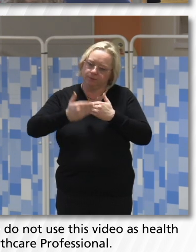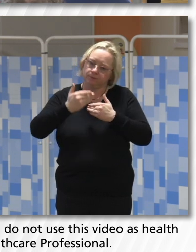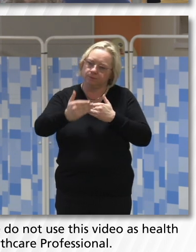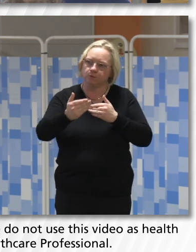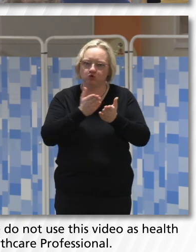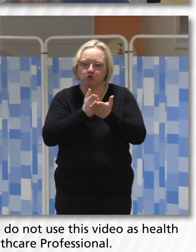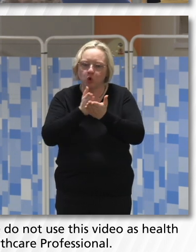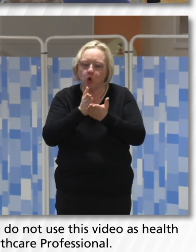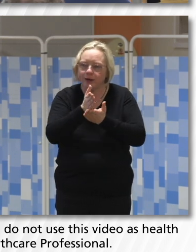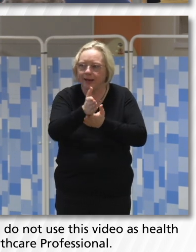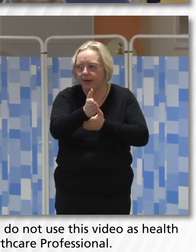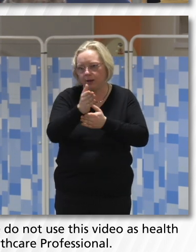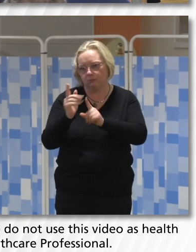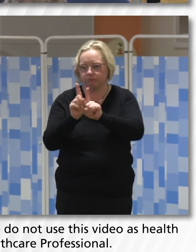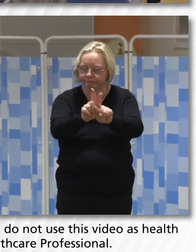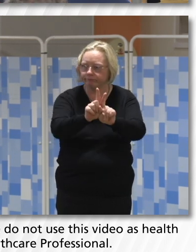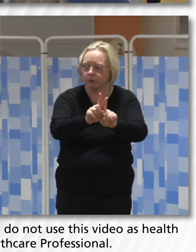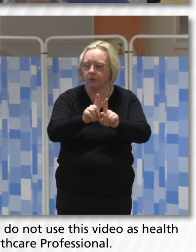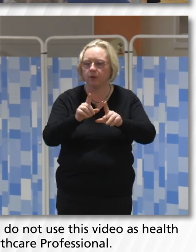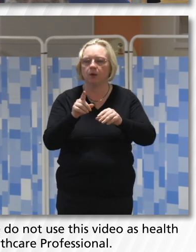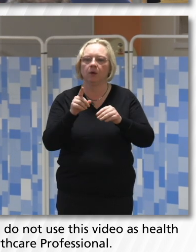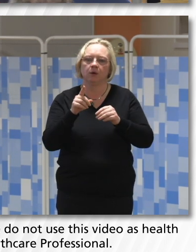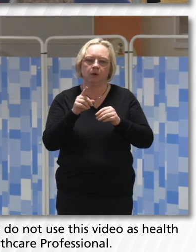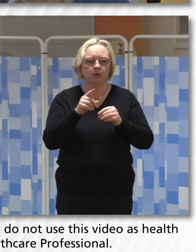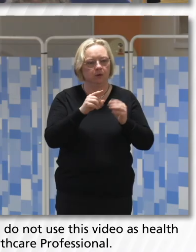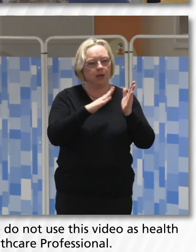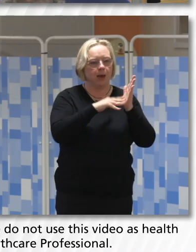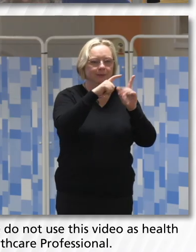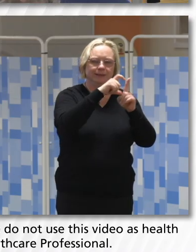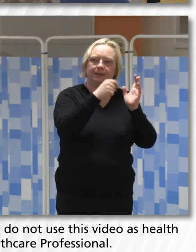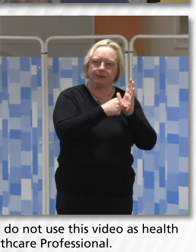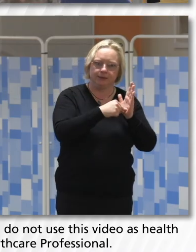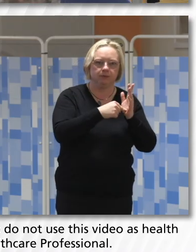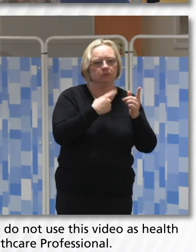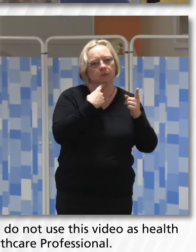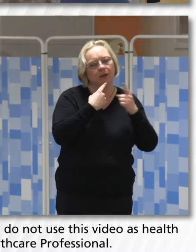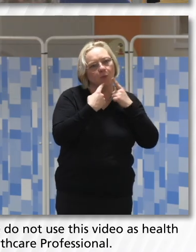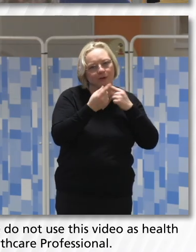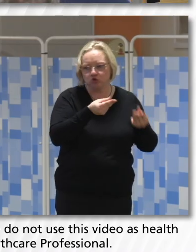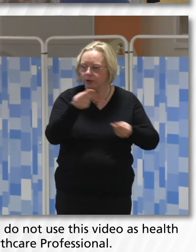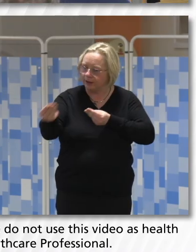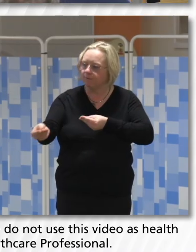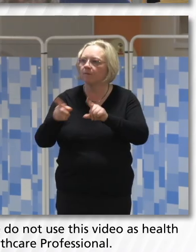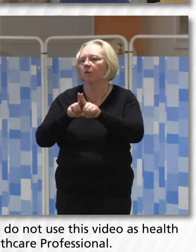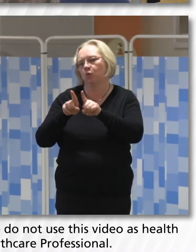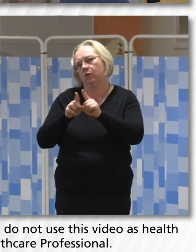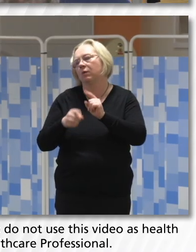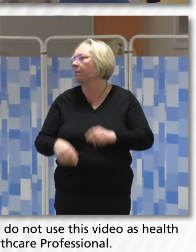journey. And involvement of the wider well-informed MDT is key to the complexity of the condition.